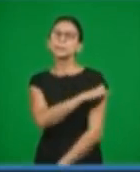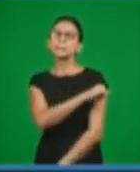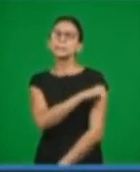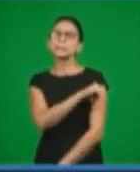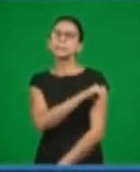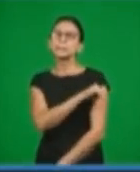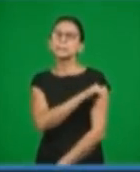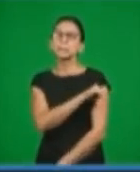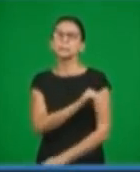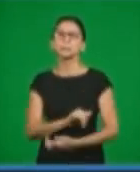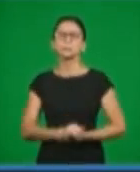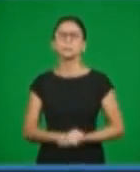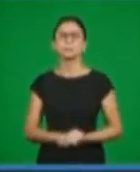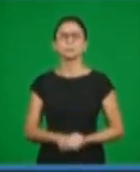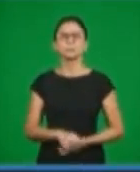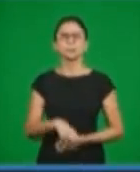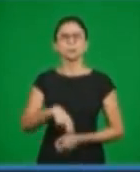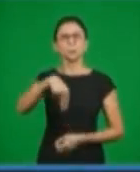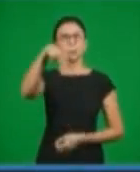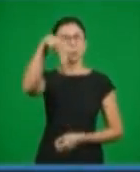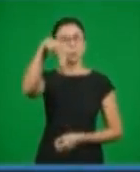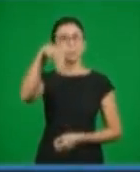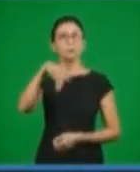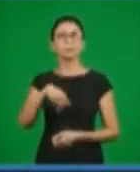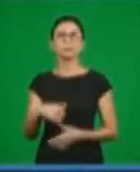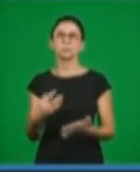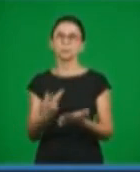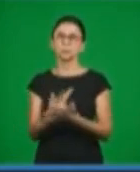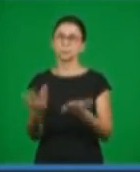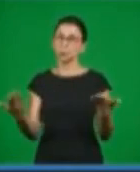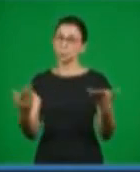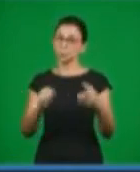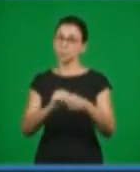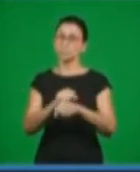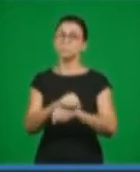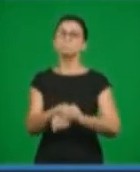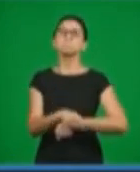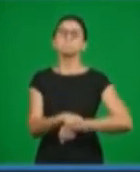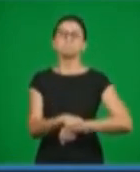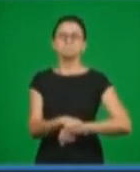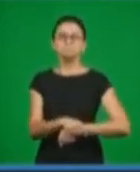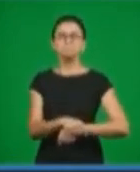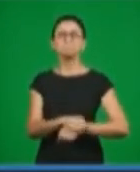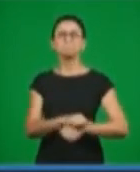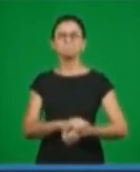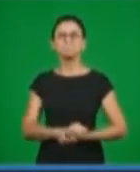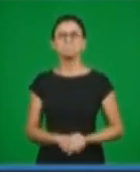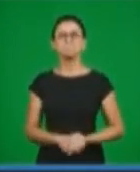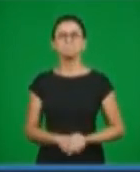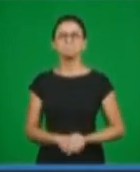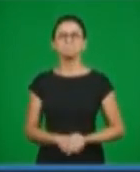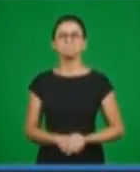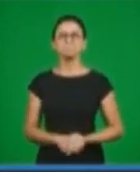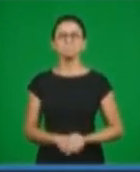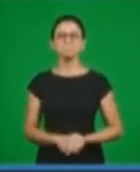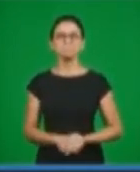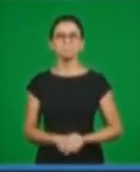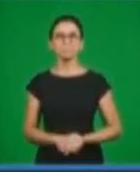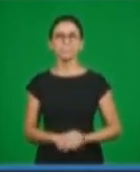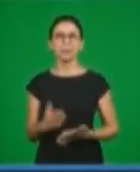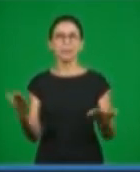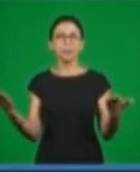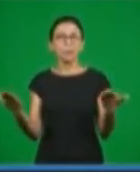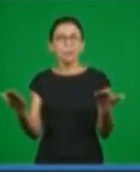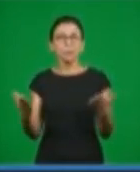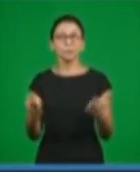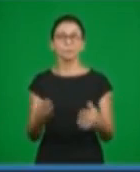Rio de Janeiro, where there's a seminar happening in Itaperuna. And